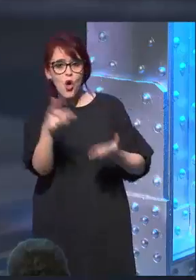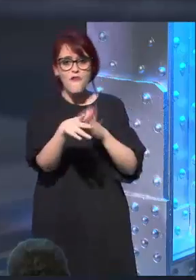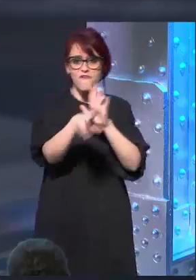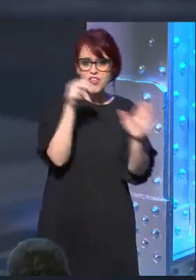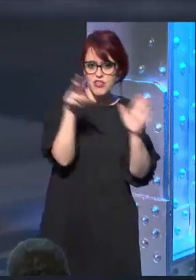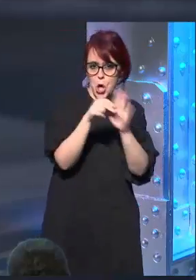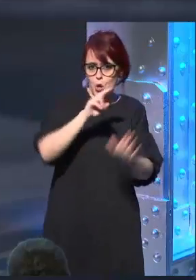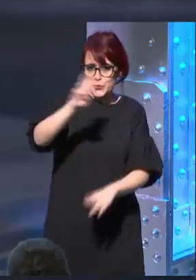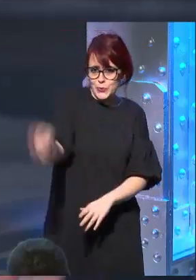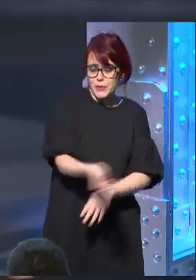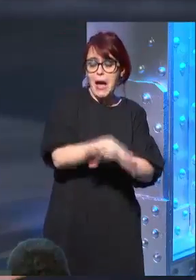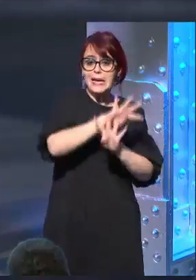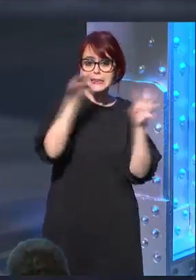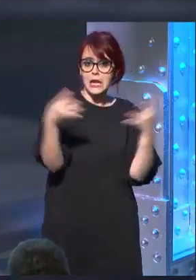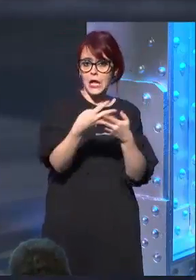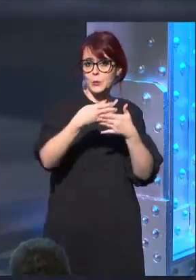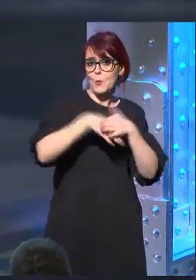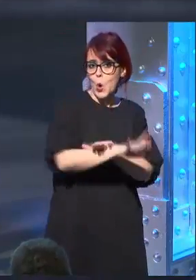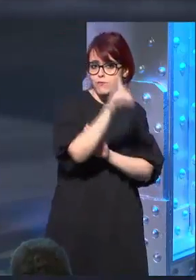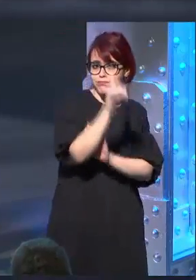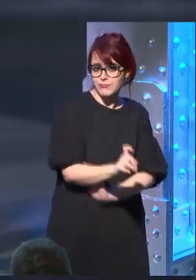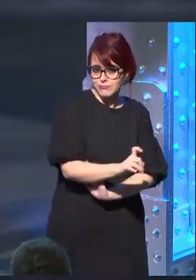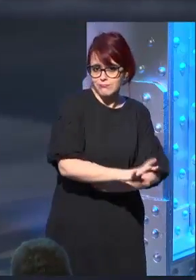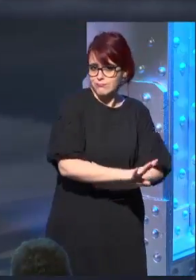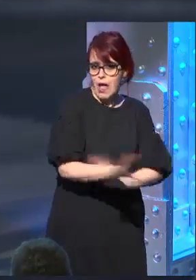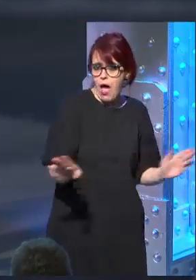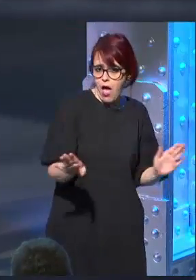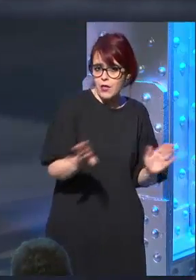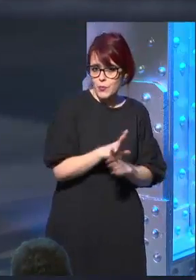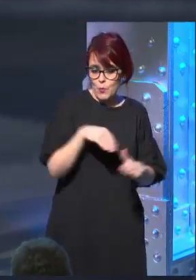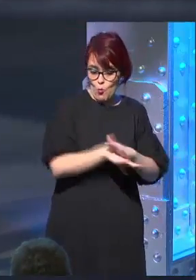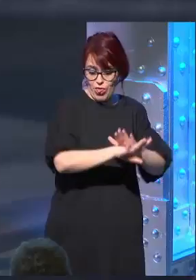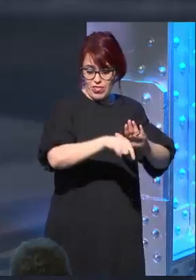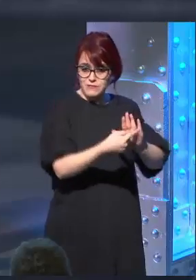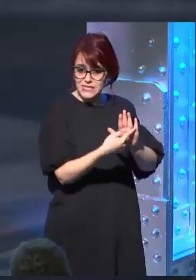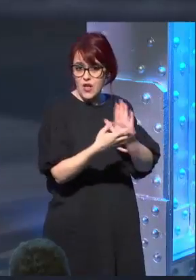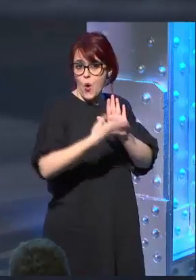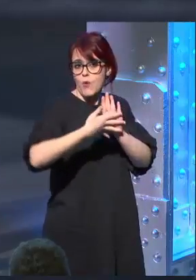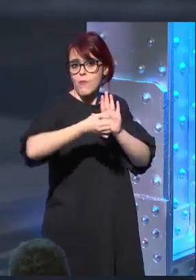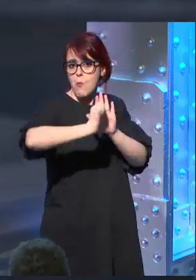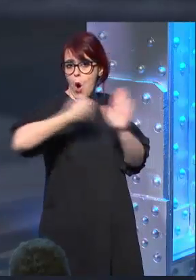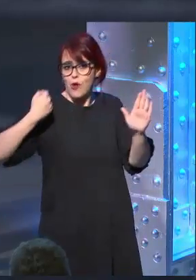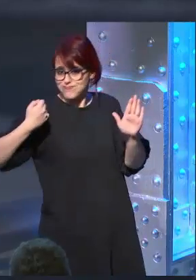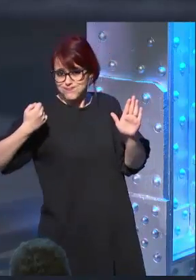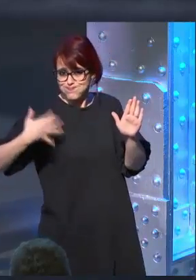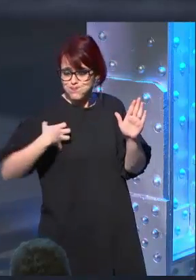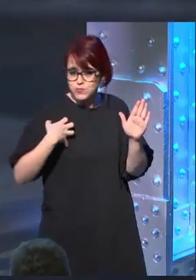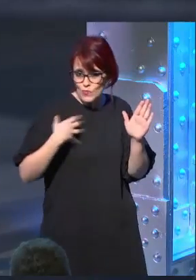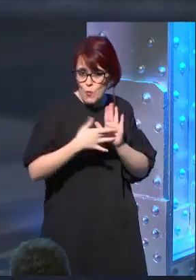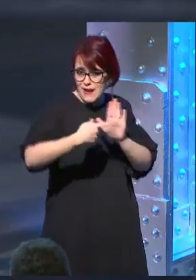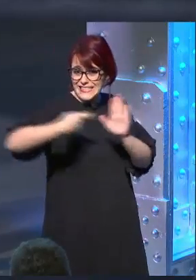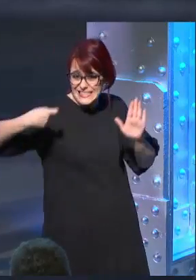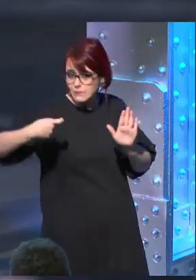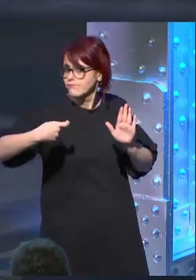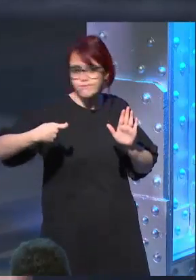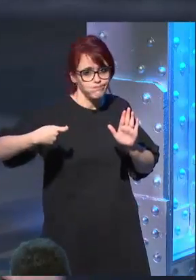at a certain age, some comments, some pictures, some videos stay in the internet, And